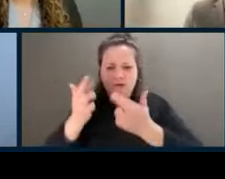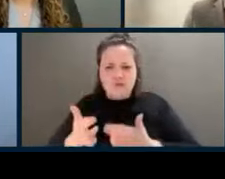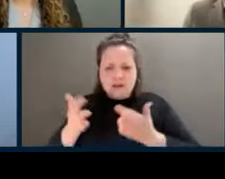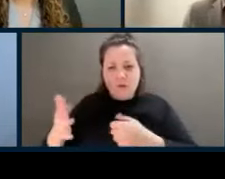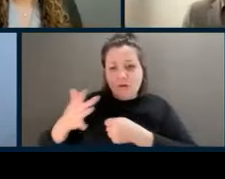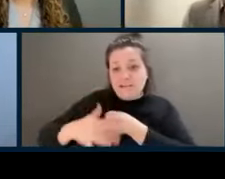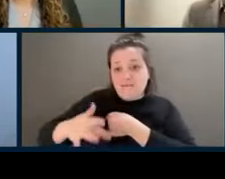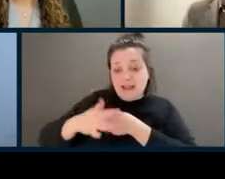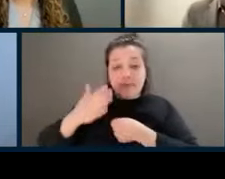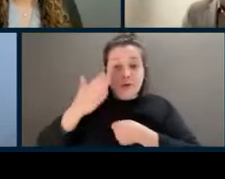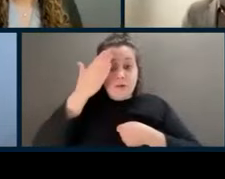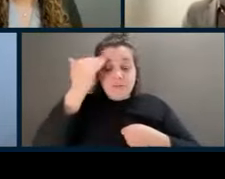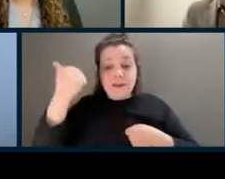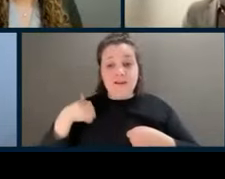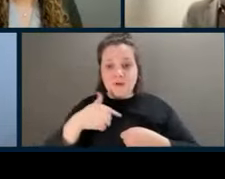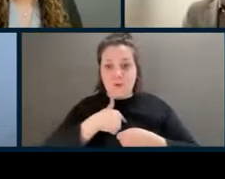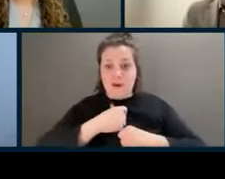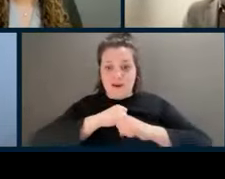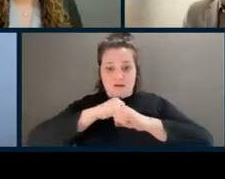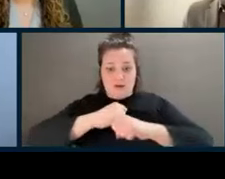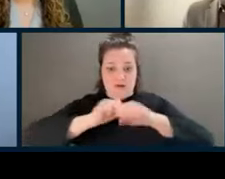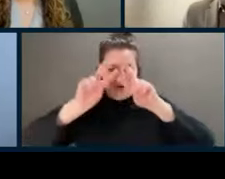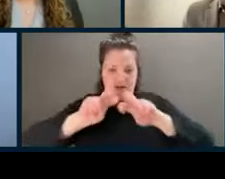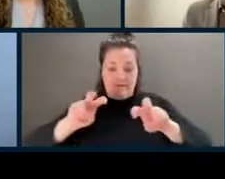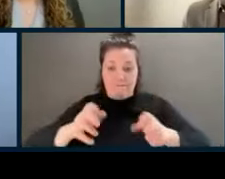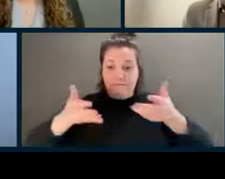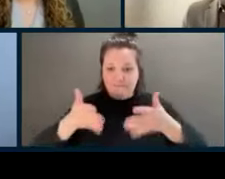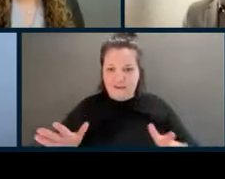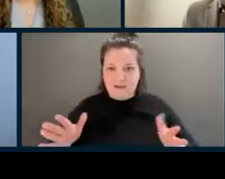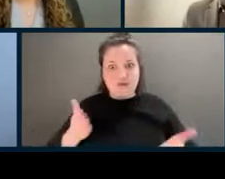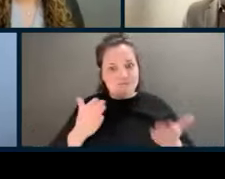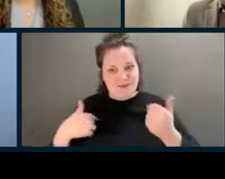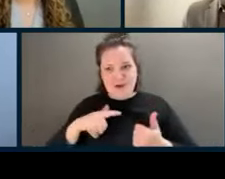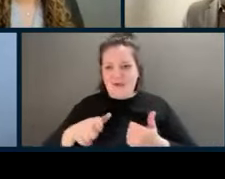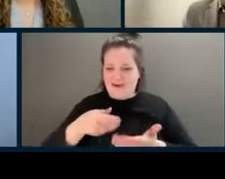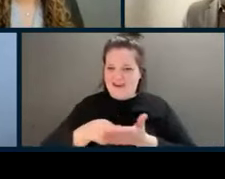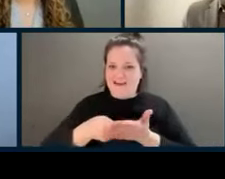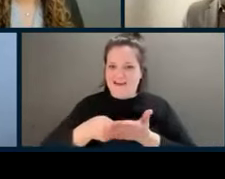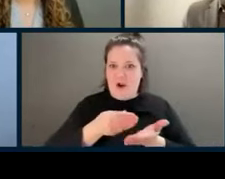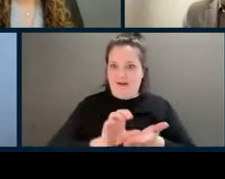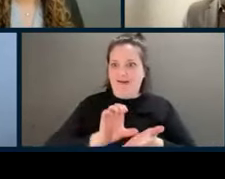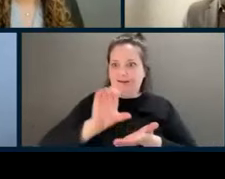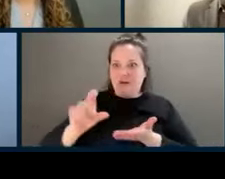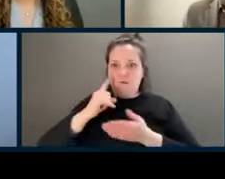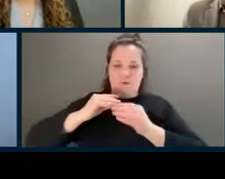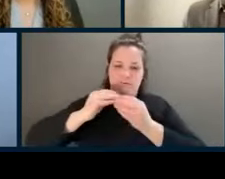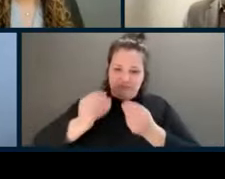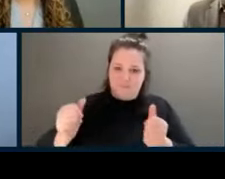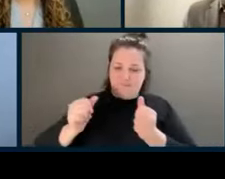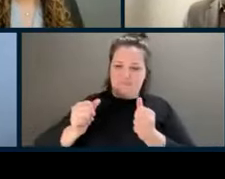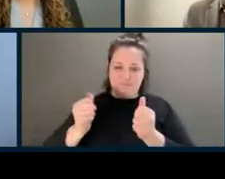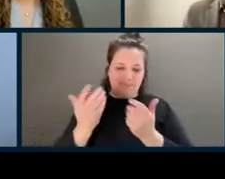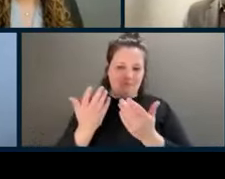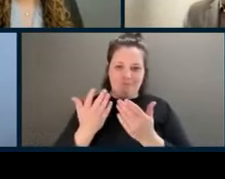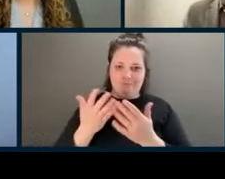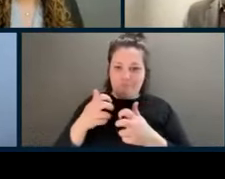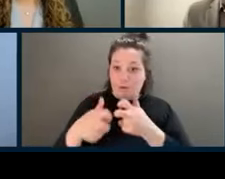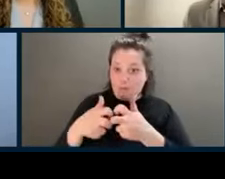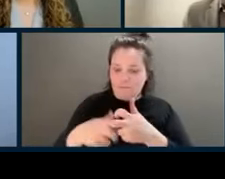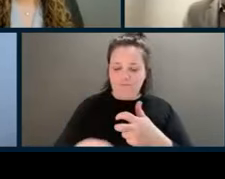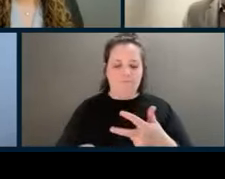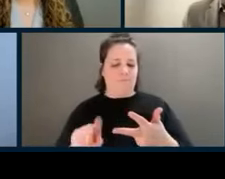then get money to help with our physical security. All right, so that's one. Two, I want to address access issues. So